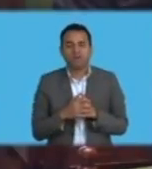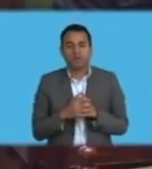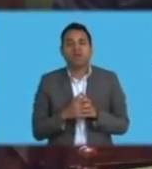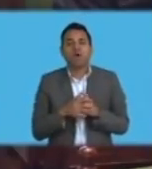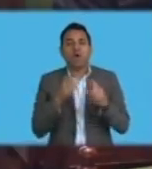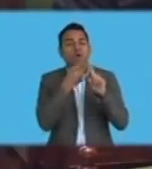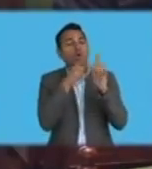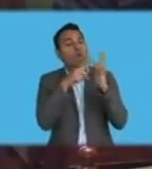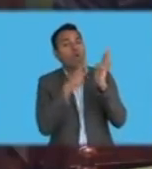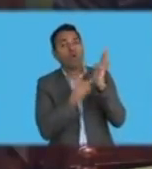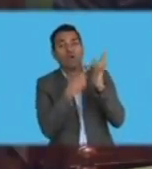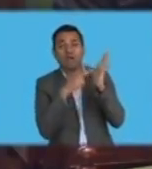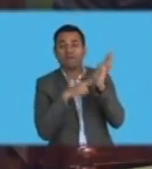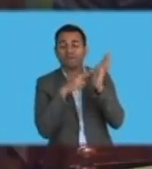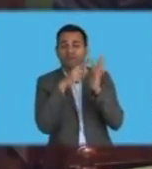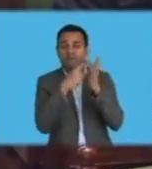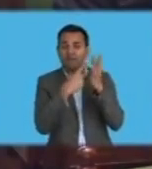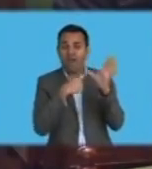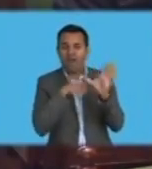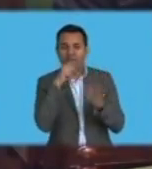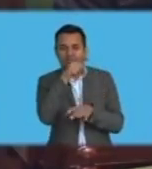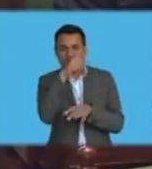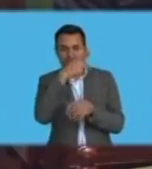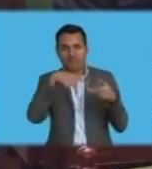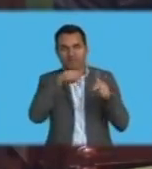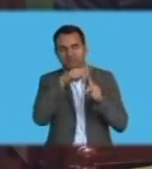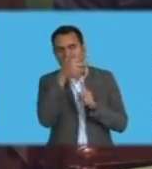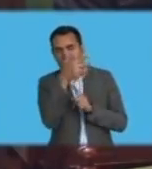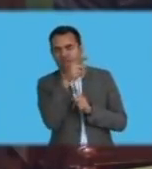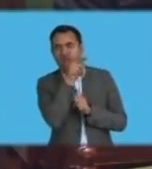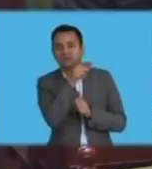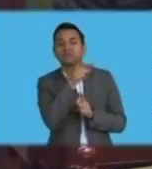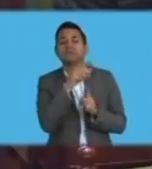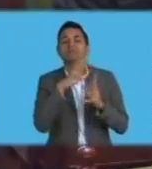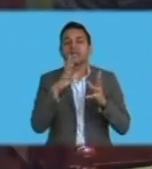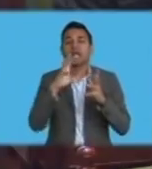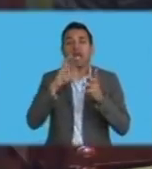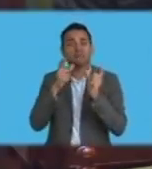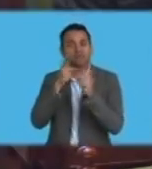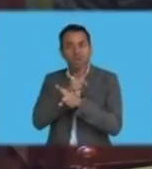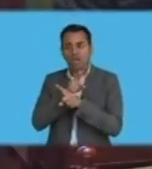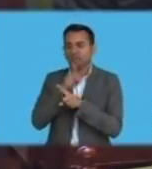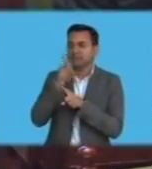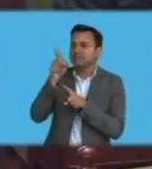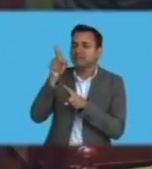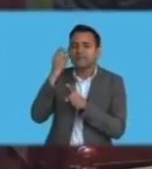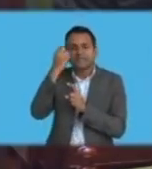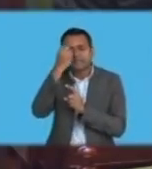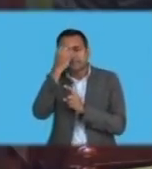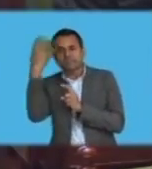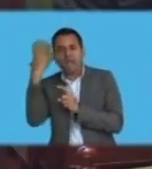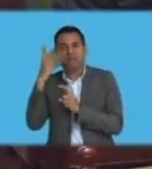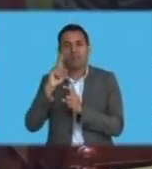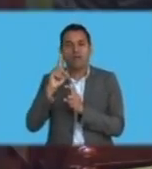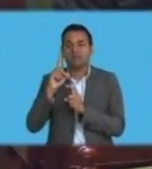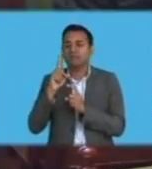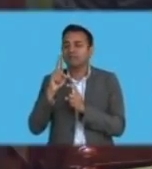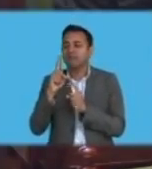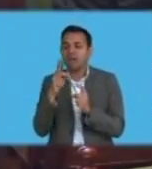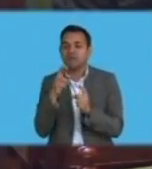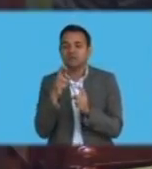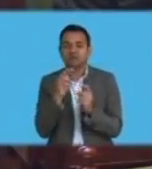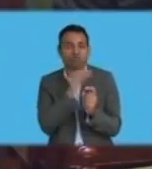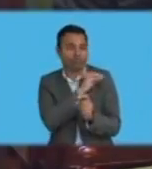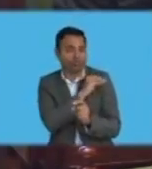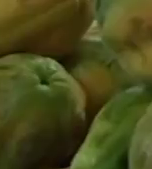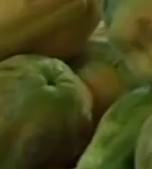particularly talking about climate smart and climate resilient agriculture, because food security is very, very